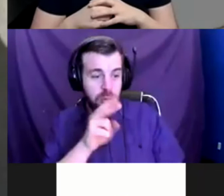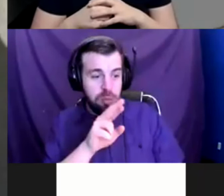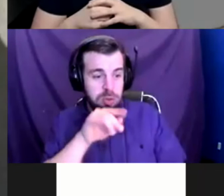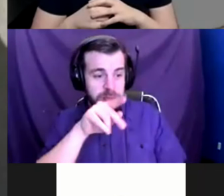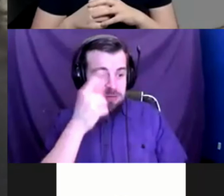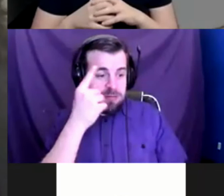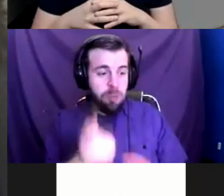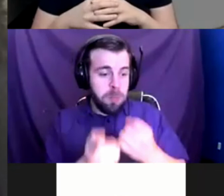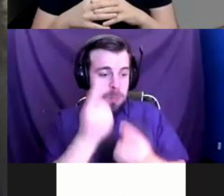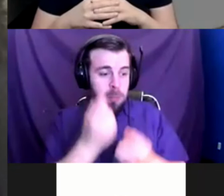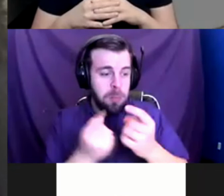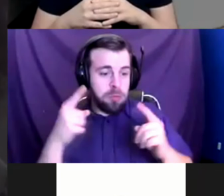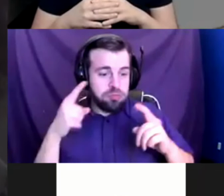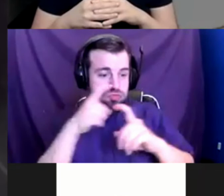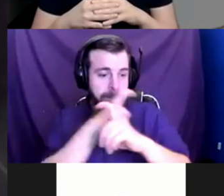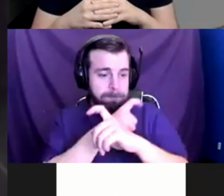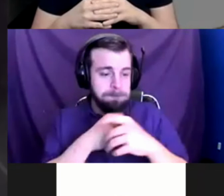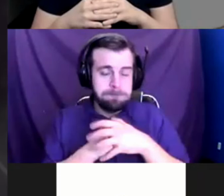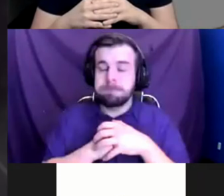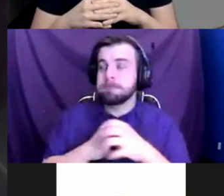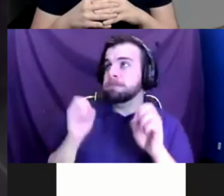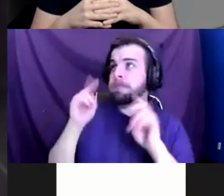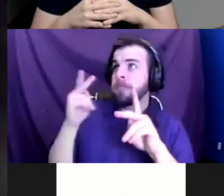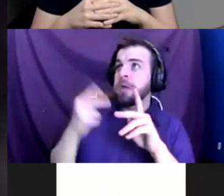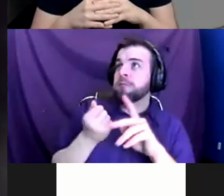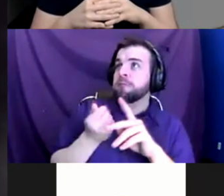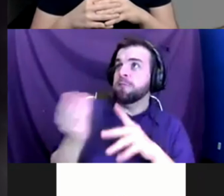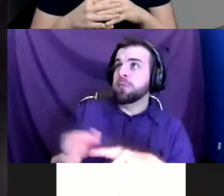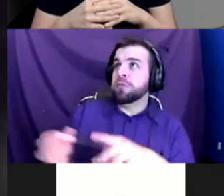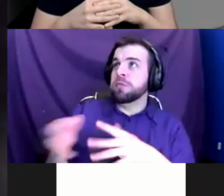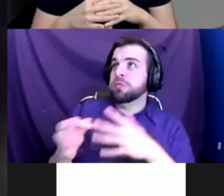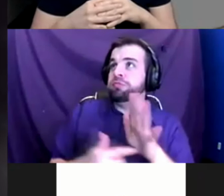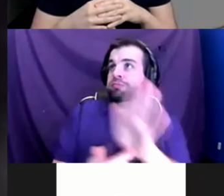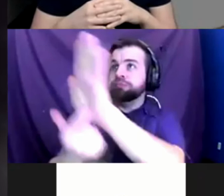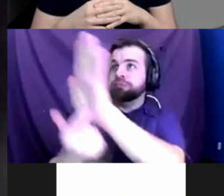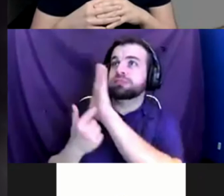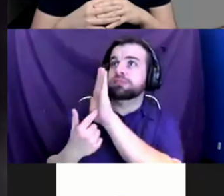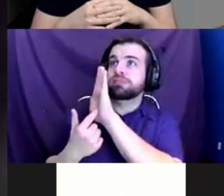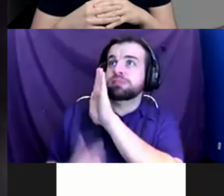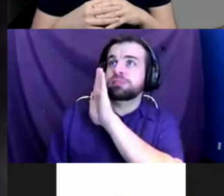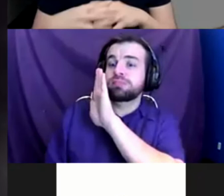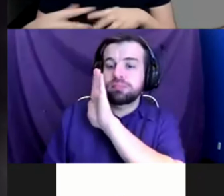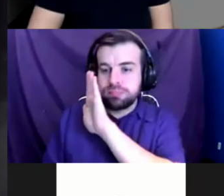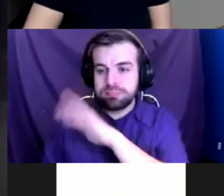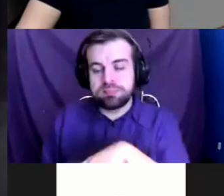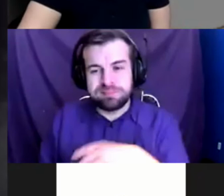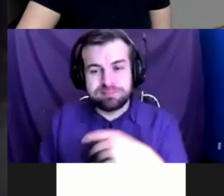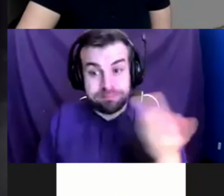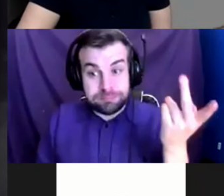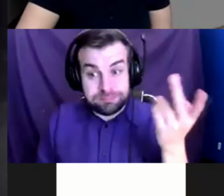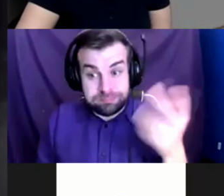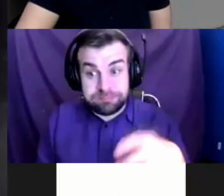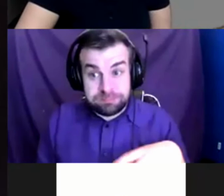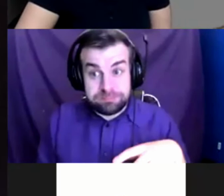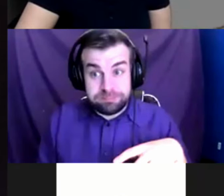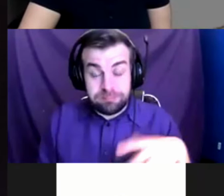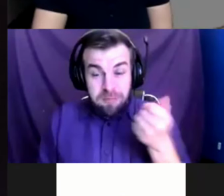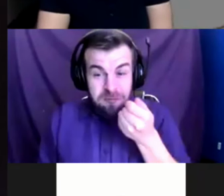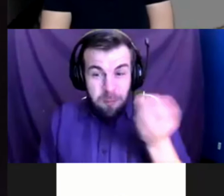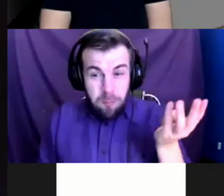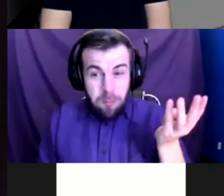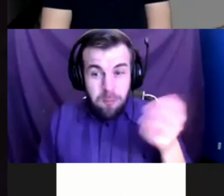Okay, for popcorn shrimp, here's a few recipes. See, here's a few recipes. I just got